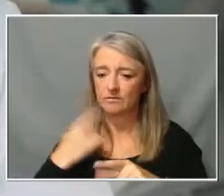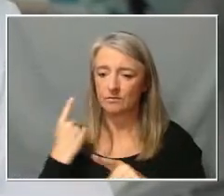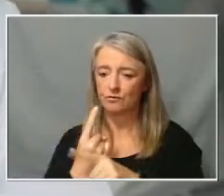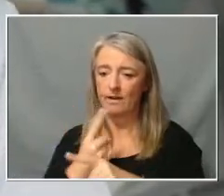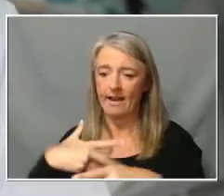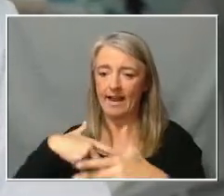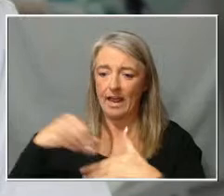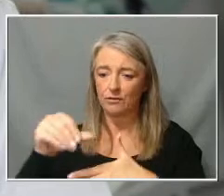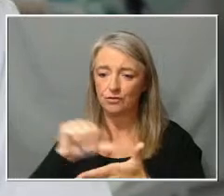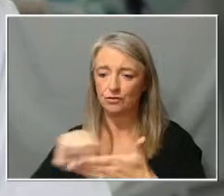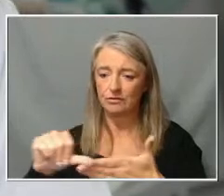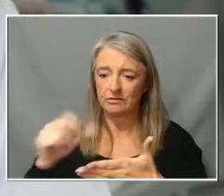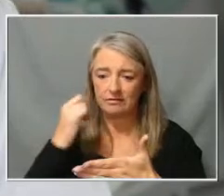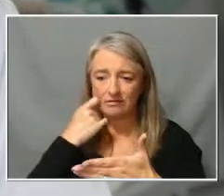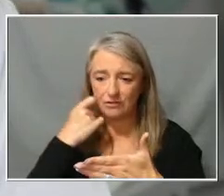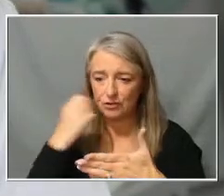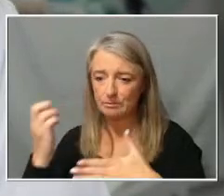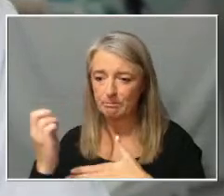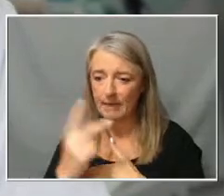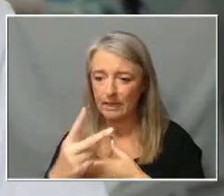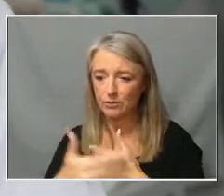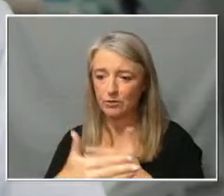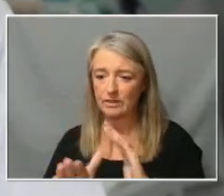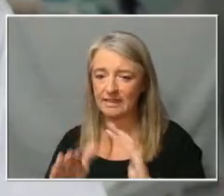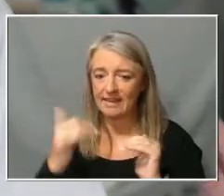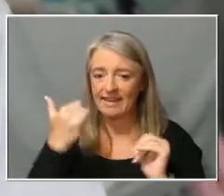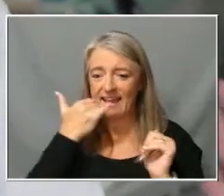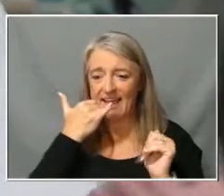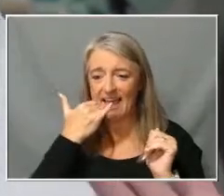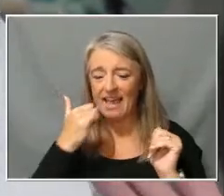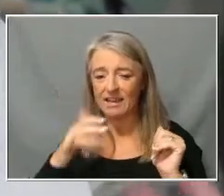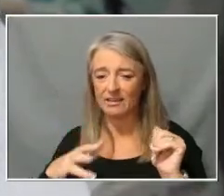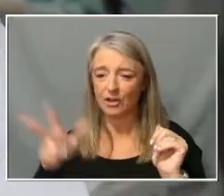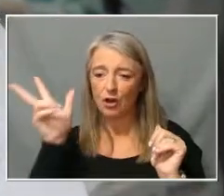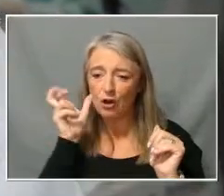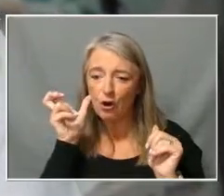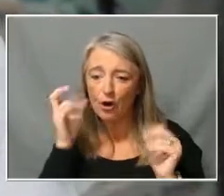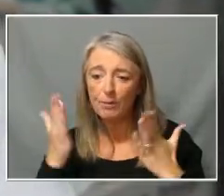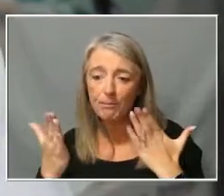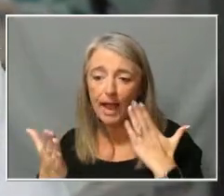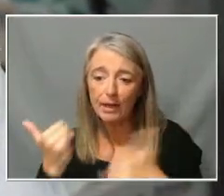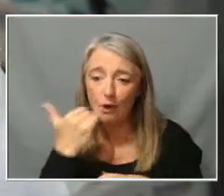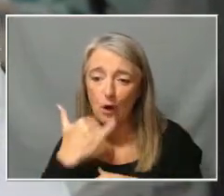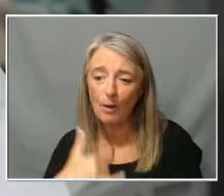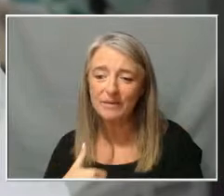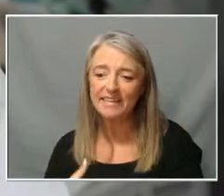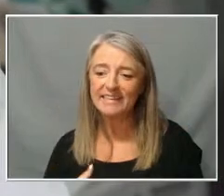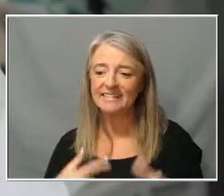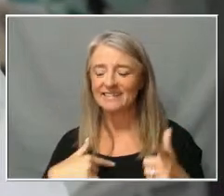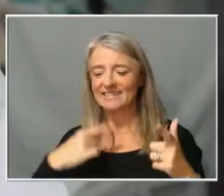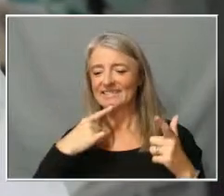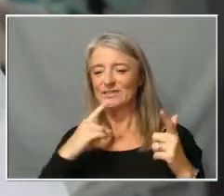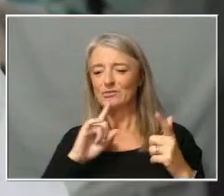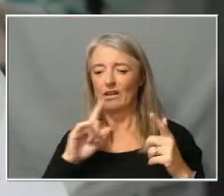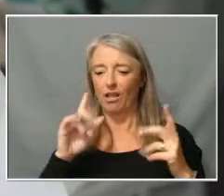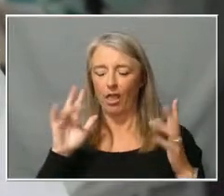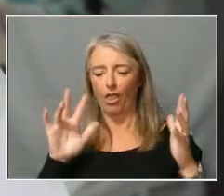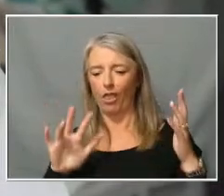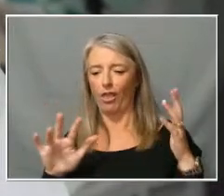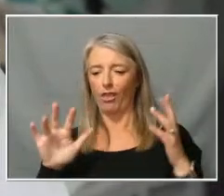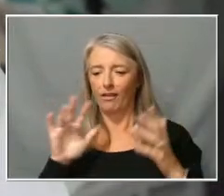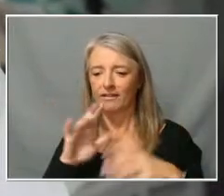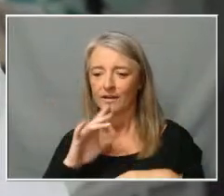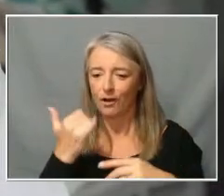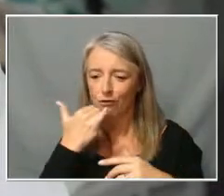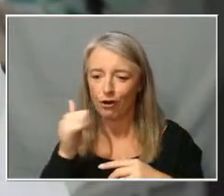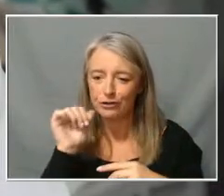I had just been taken back to my room, and I was like, hey! And I had heard that he might call, and so I was super out of it. He's like, all right, mate, I'll call you